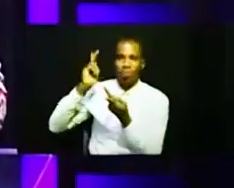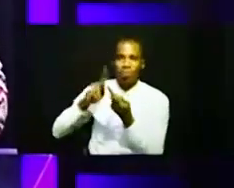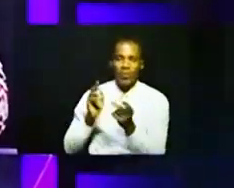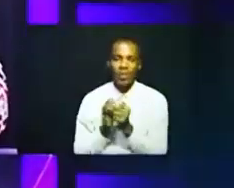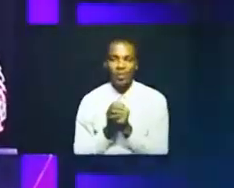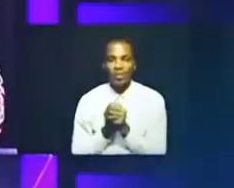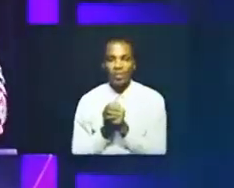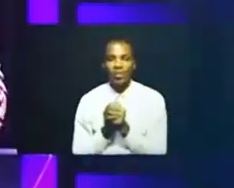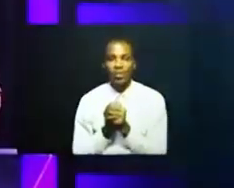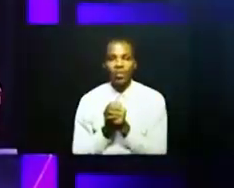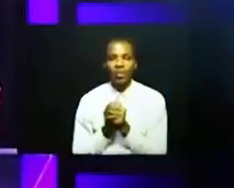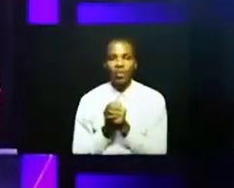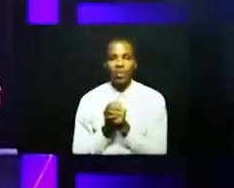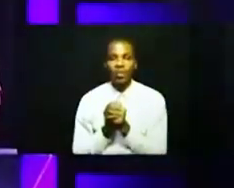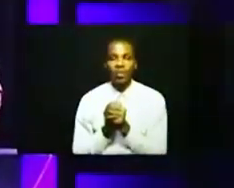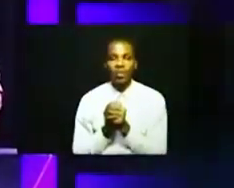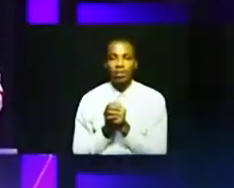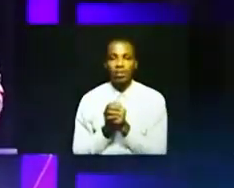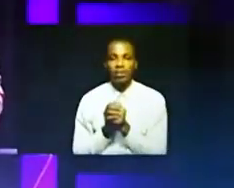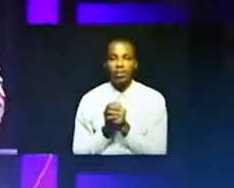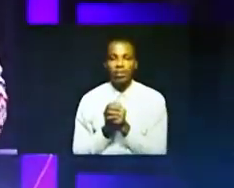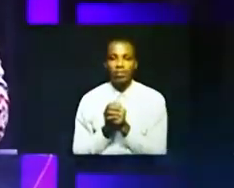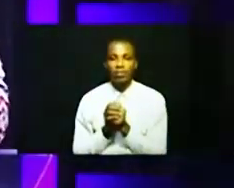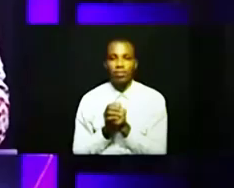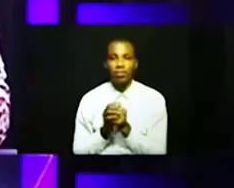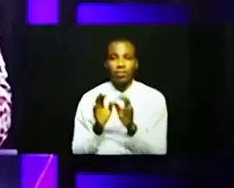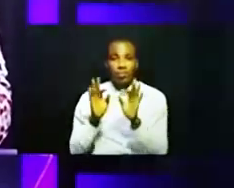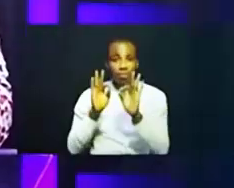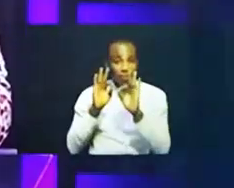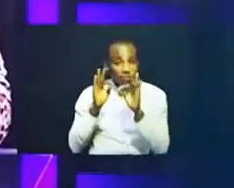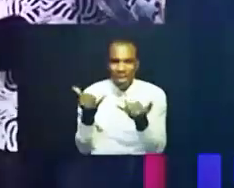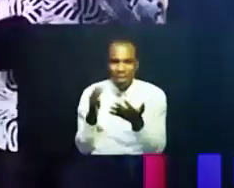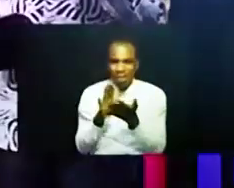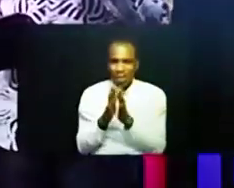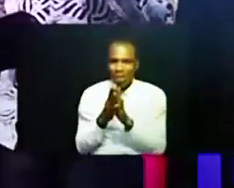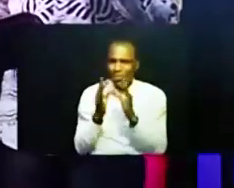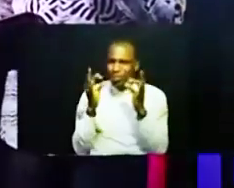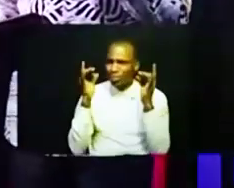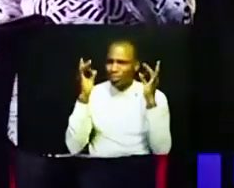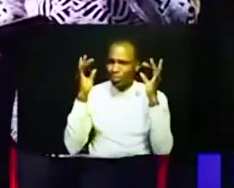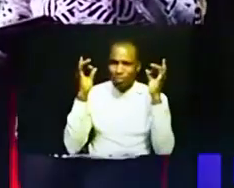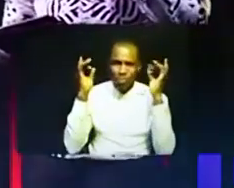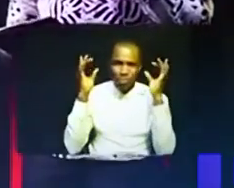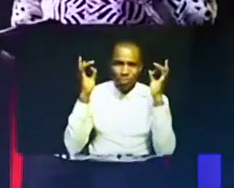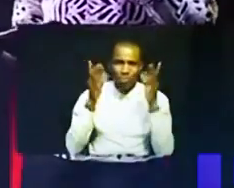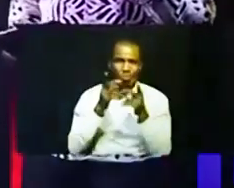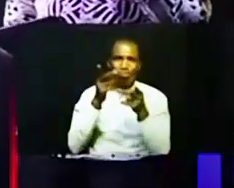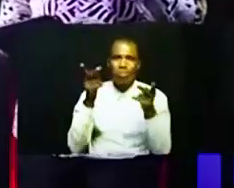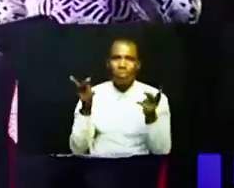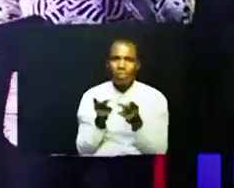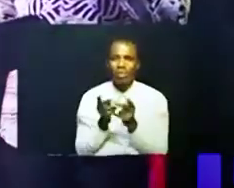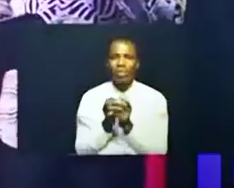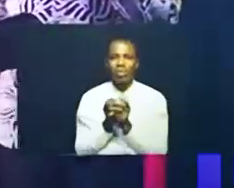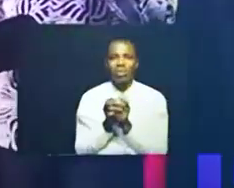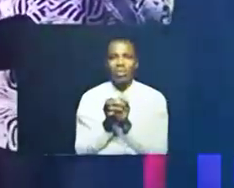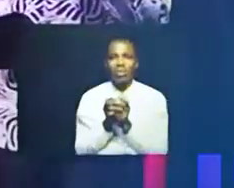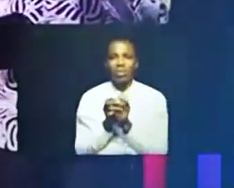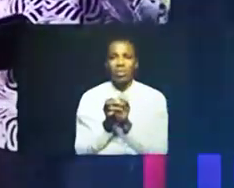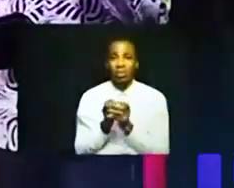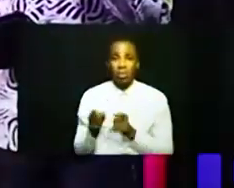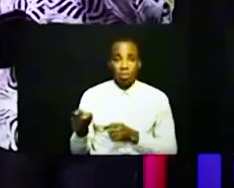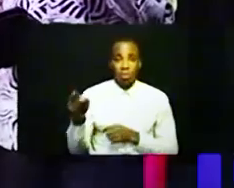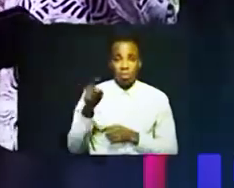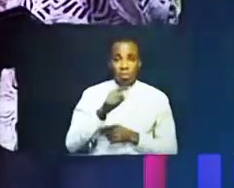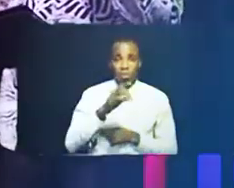precepts. The family is an endangered institution. Those of us who are born